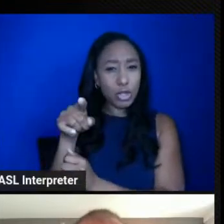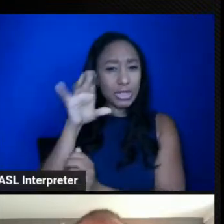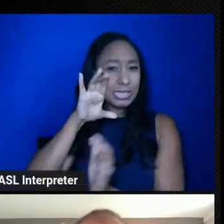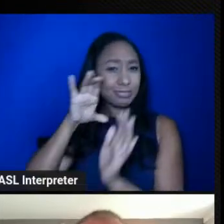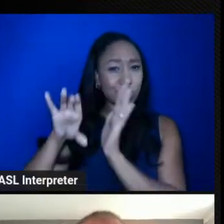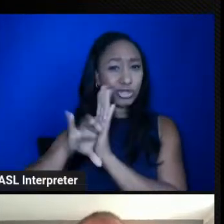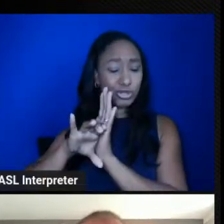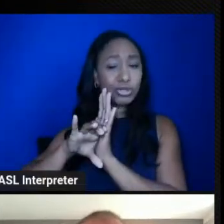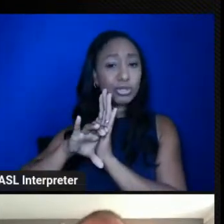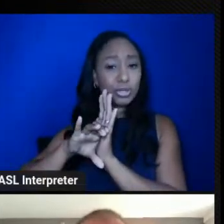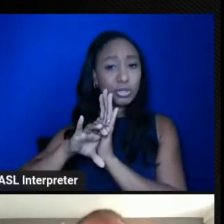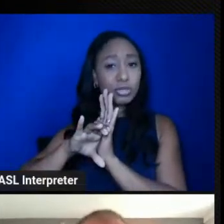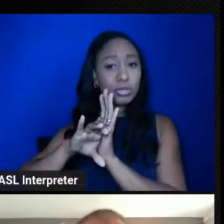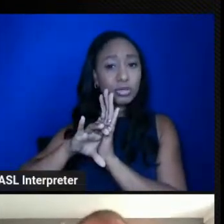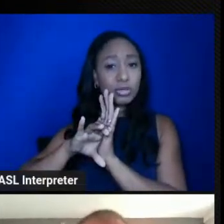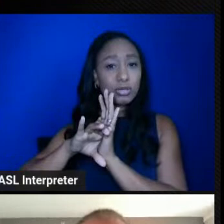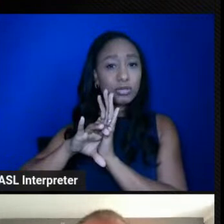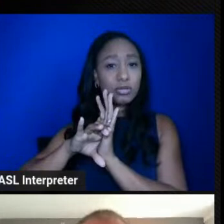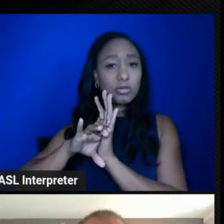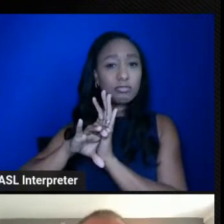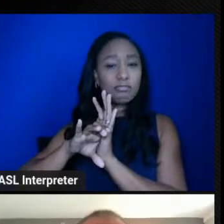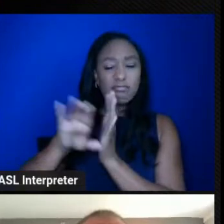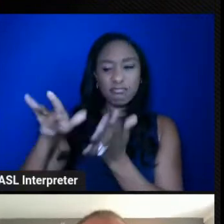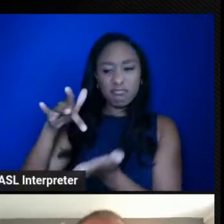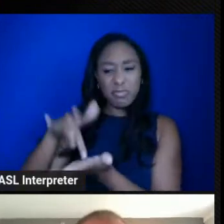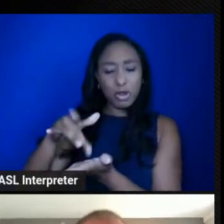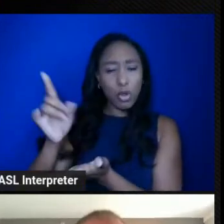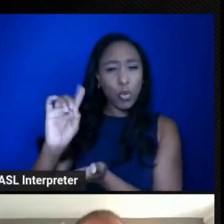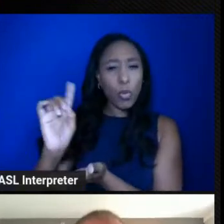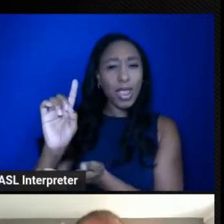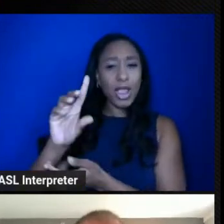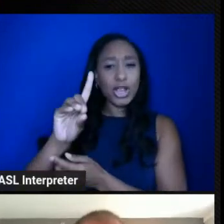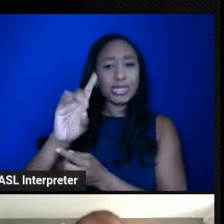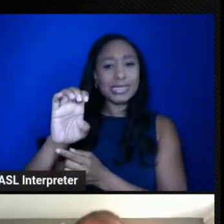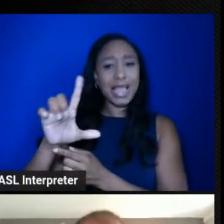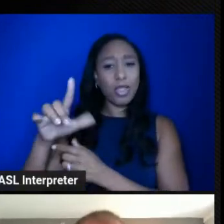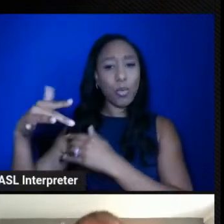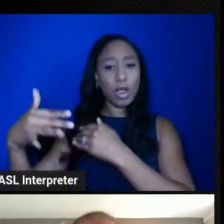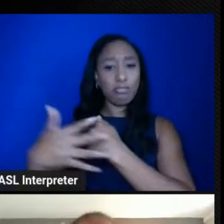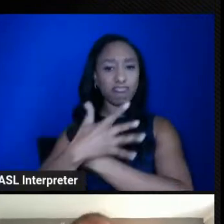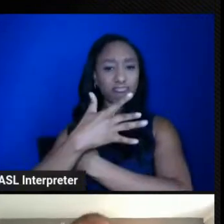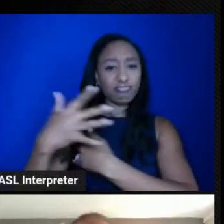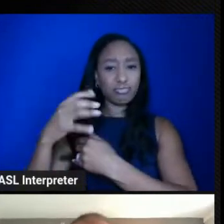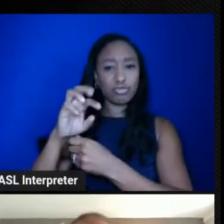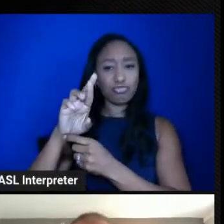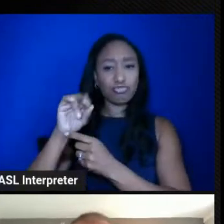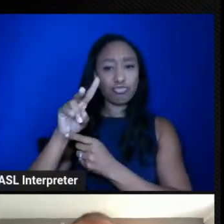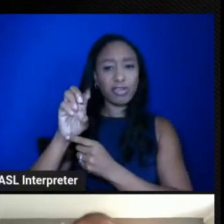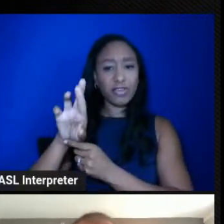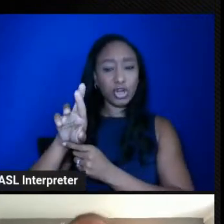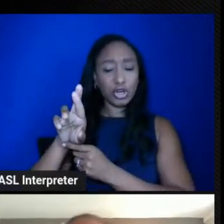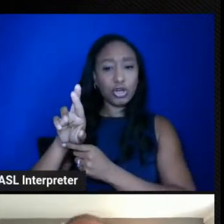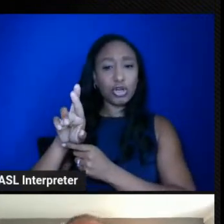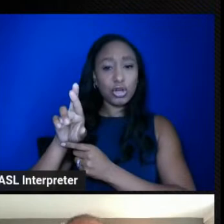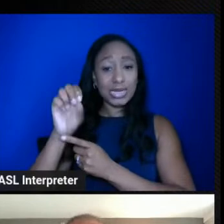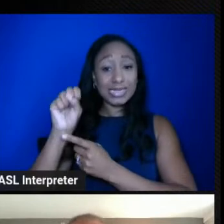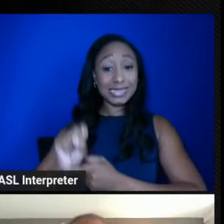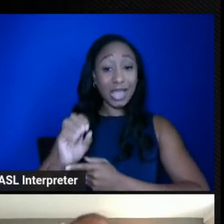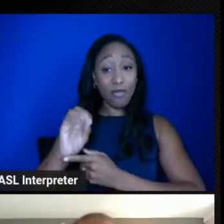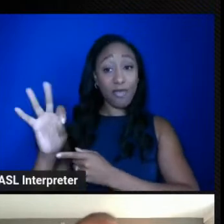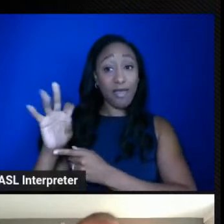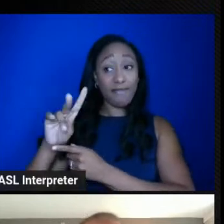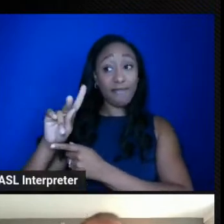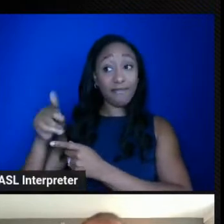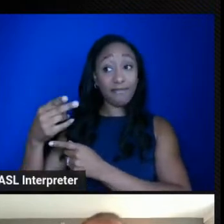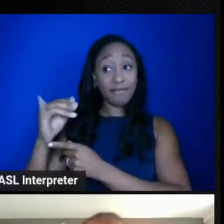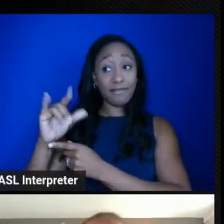bobbing in the middle of the Delaware River, a mile south of Philadelphia. A man had grabbed